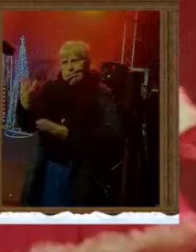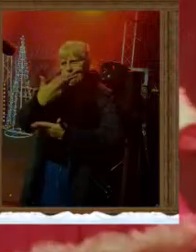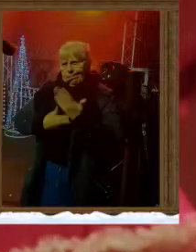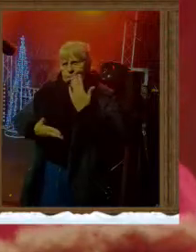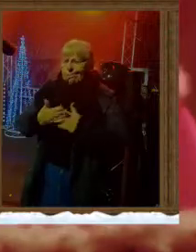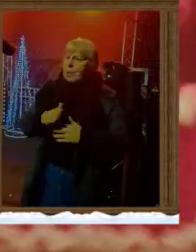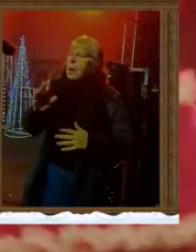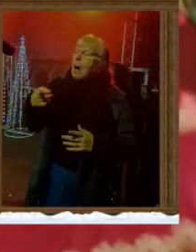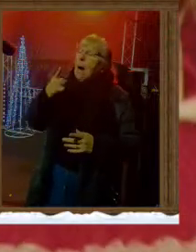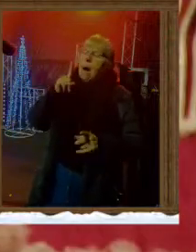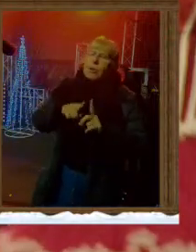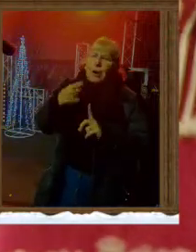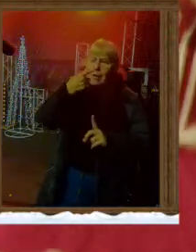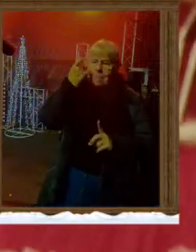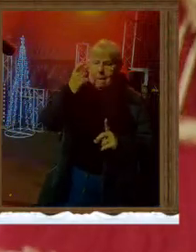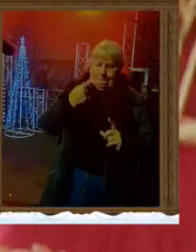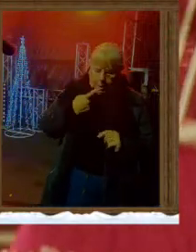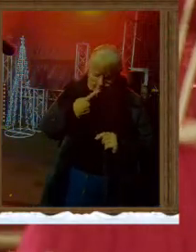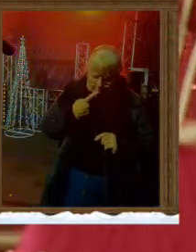remember it all.